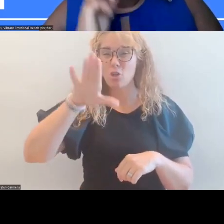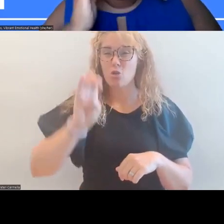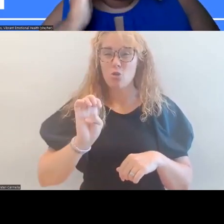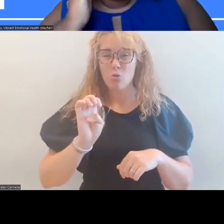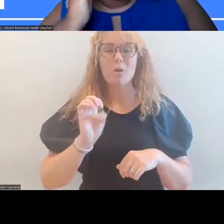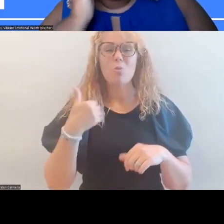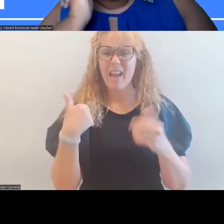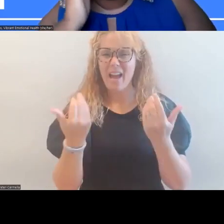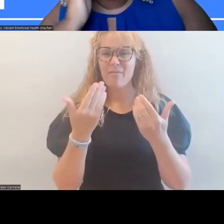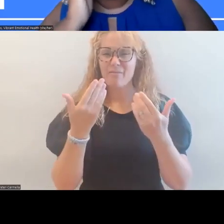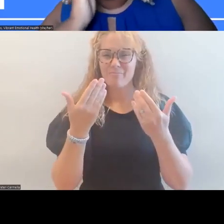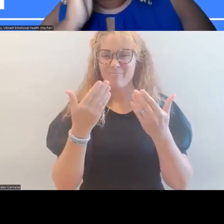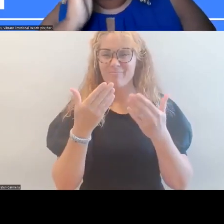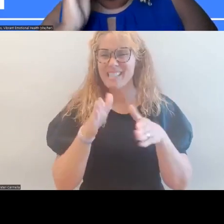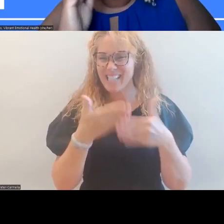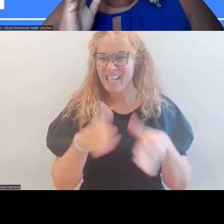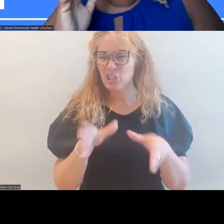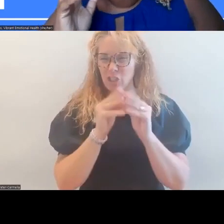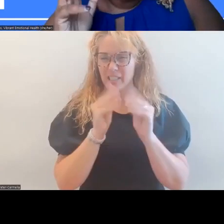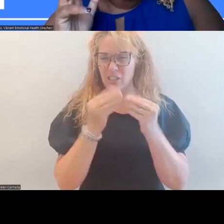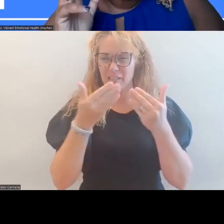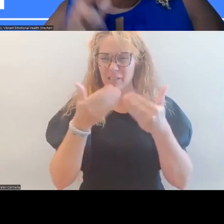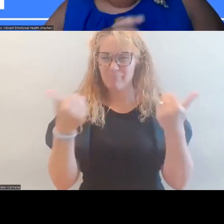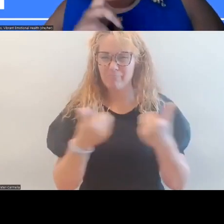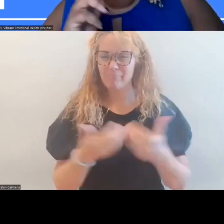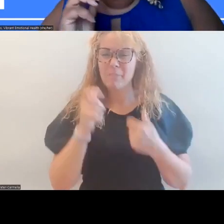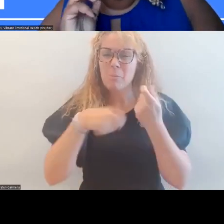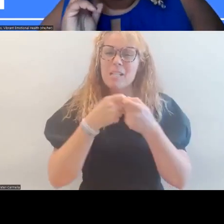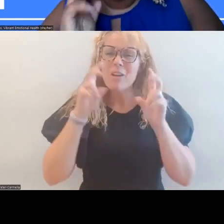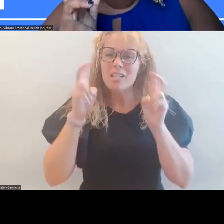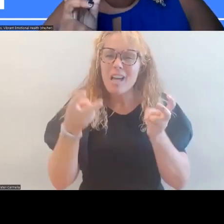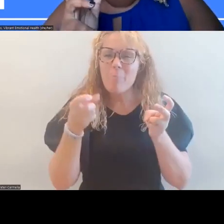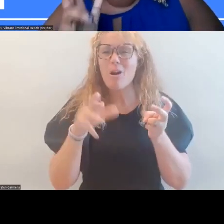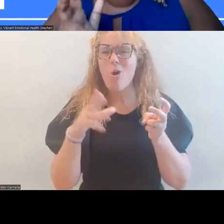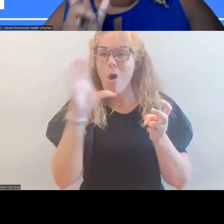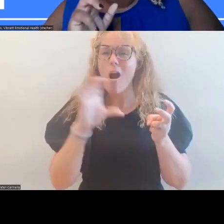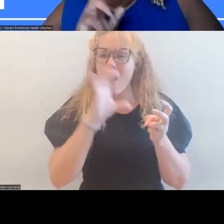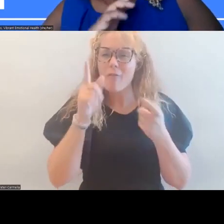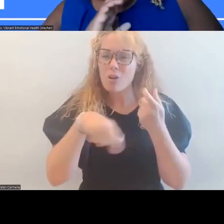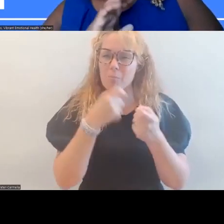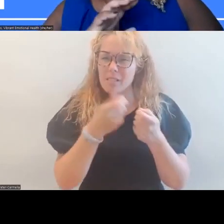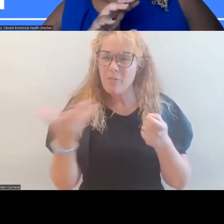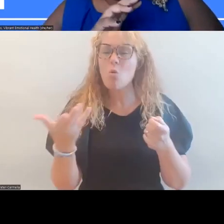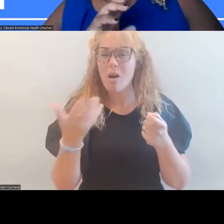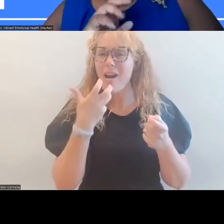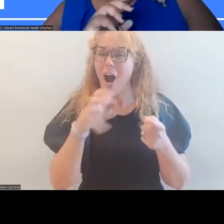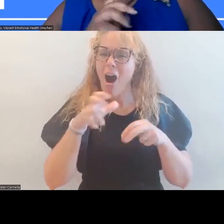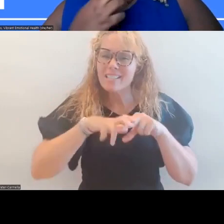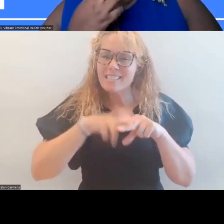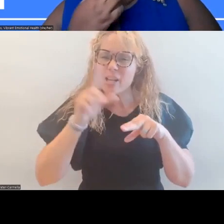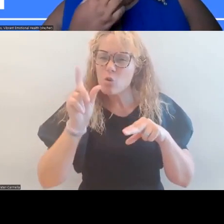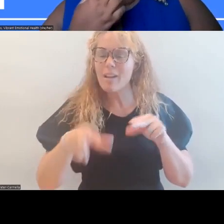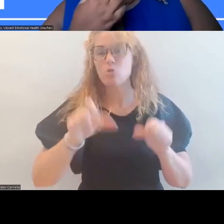here. So if there's something that you're looking for in particular, a certain topic, or maybe what was the last hot seat question, you can find all of that